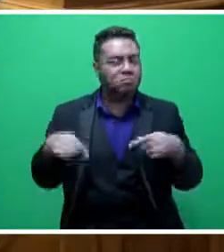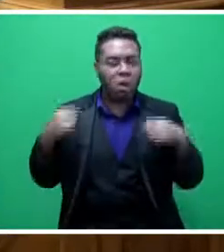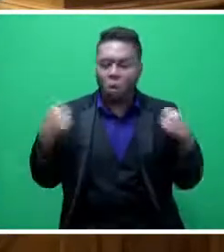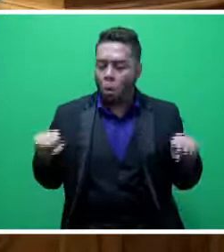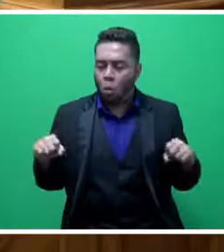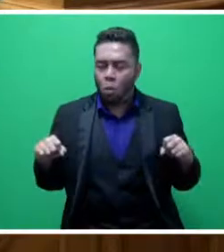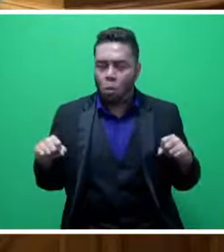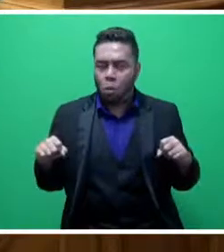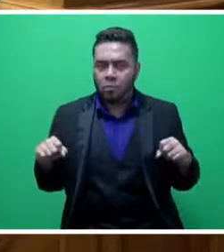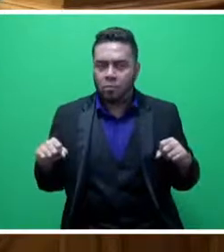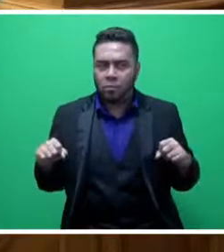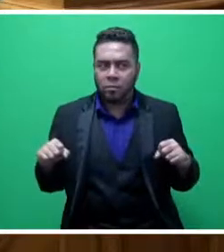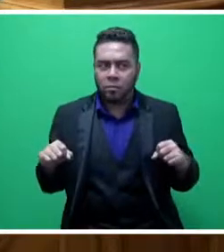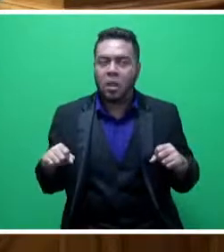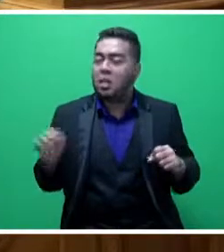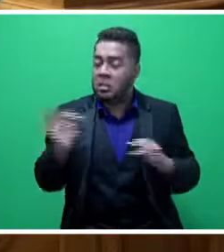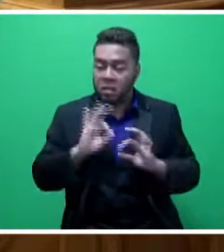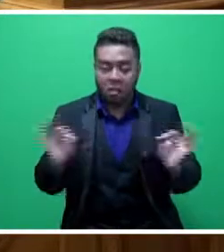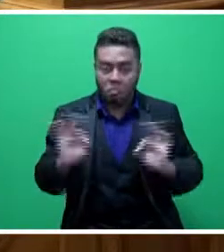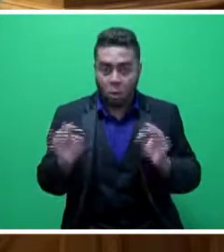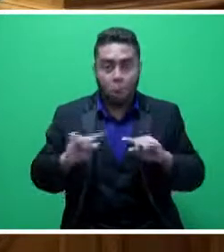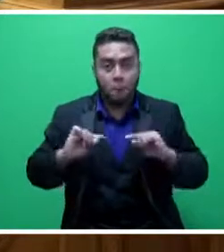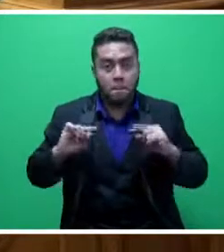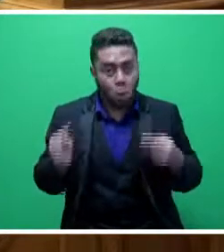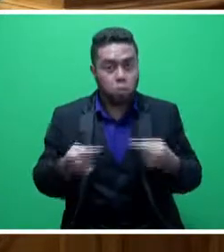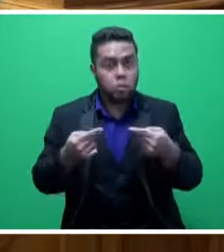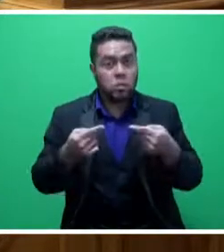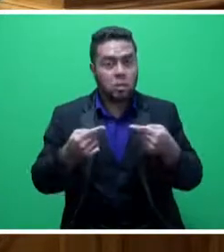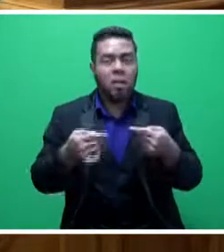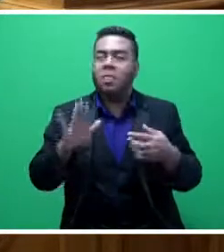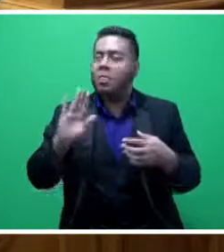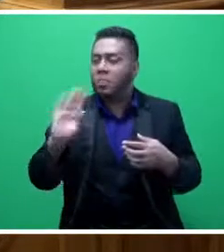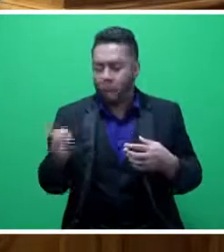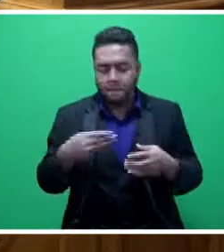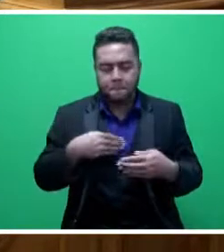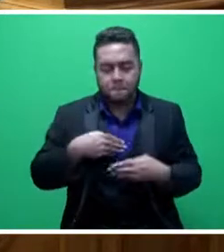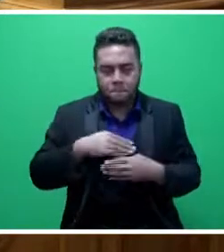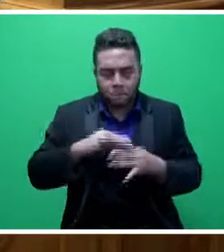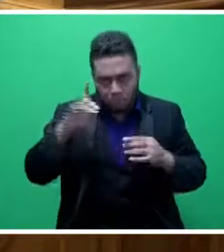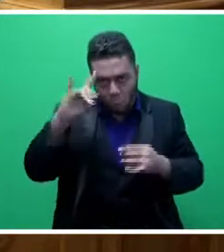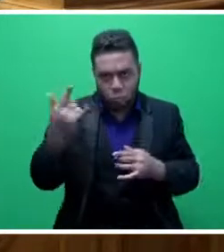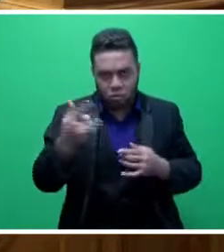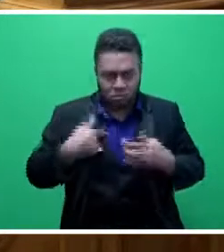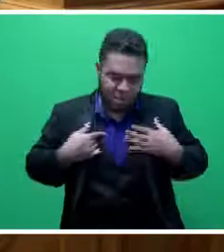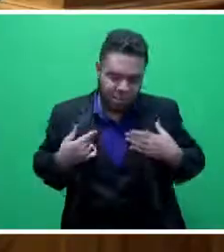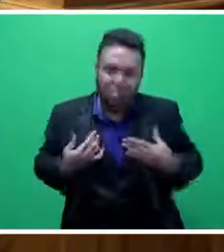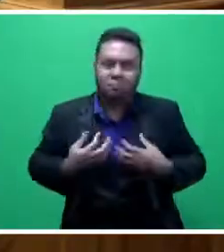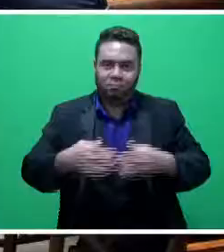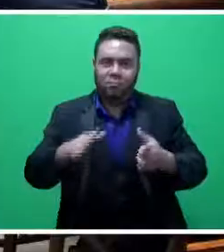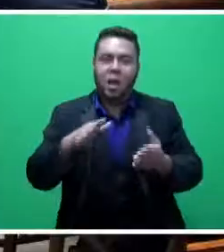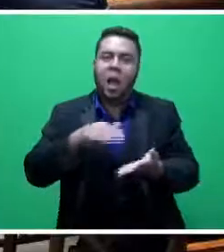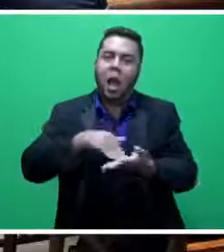No. As no member opposes, the motion is agreed to unanimously.